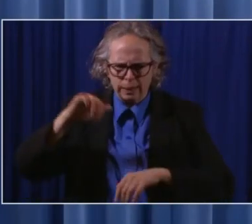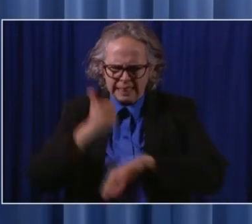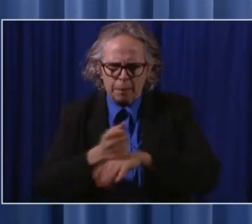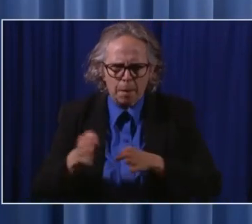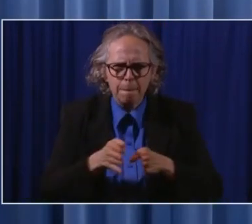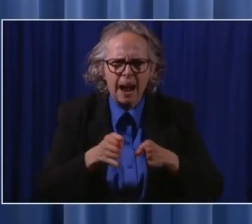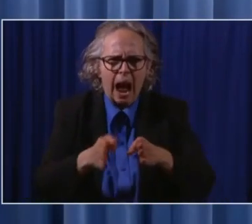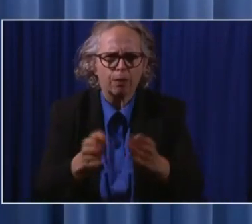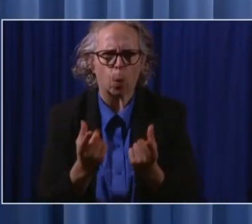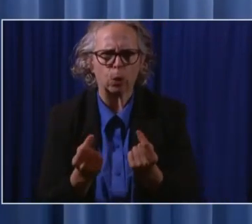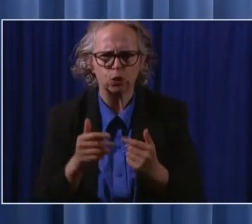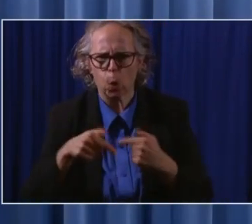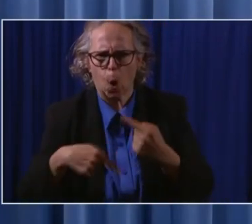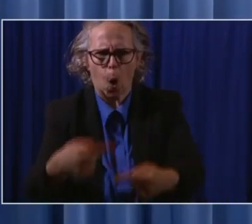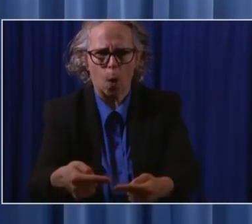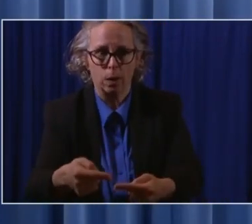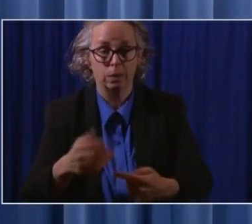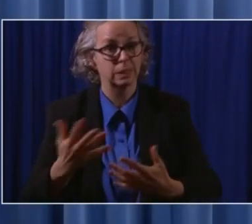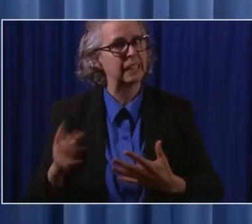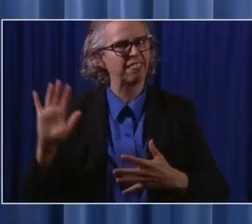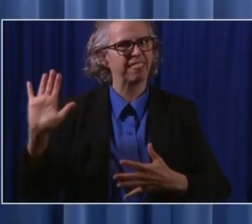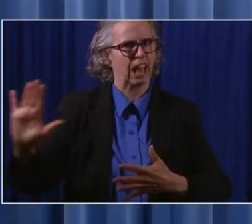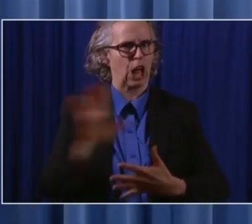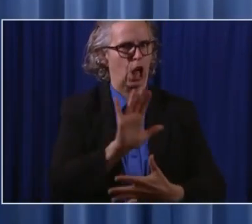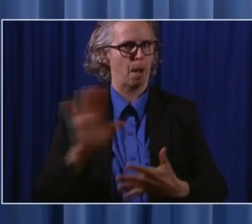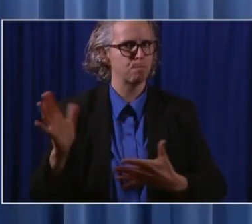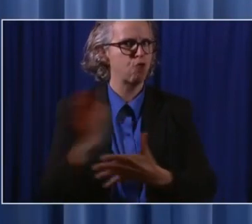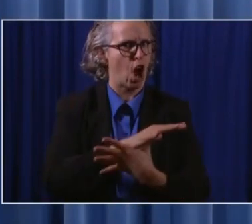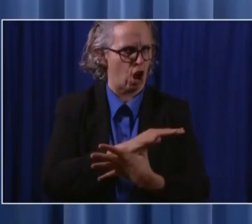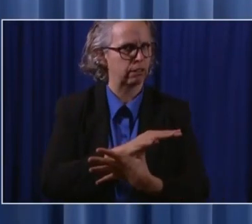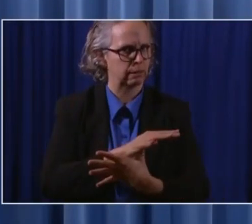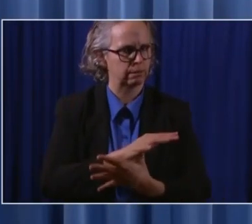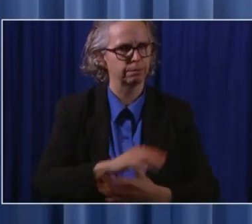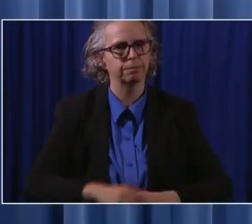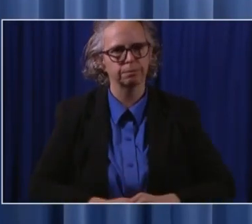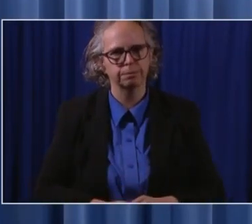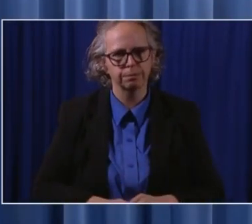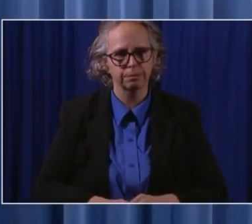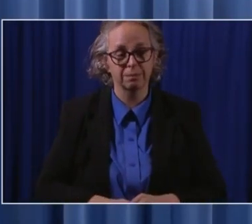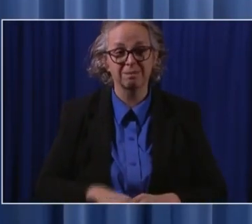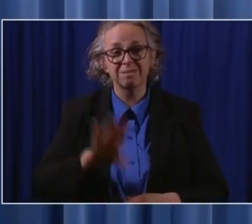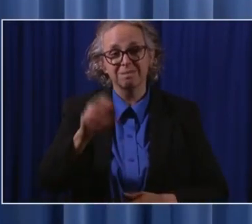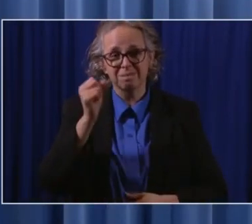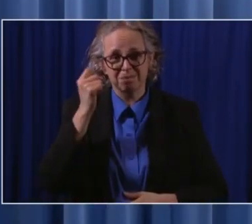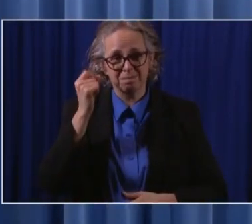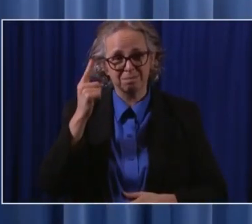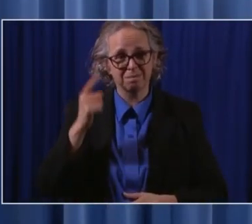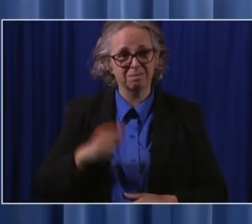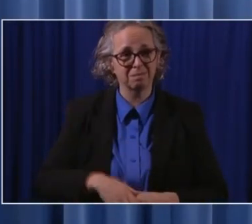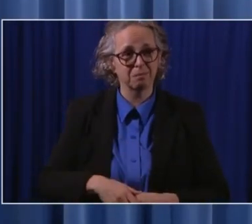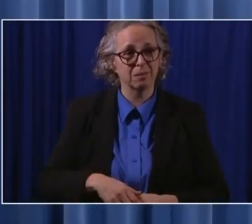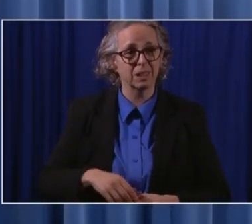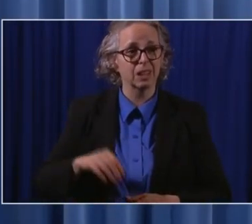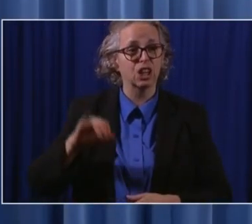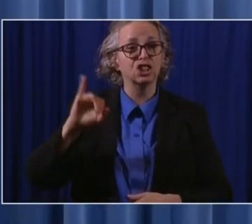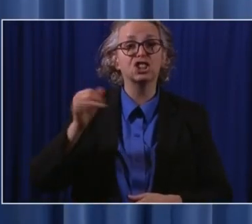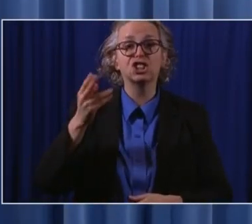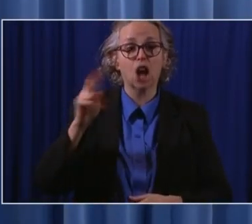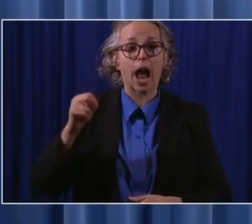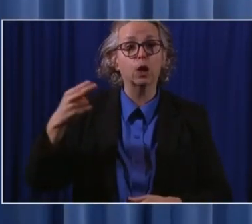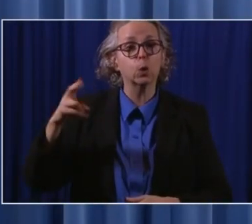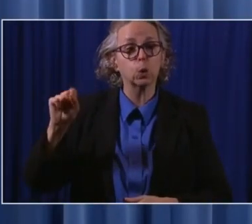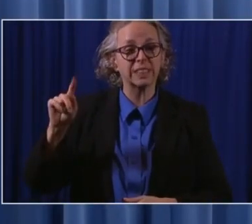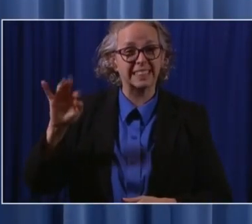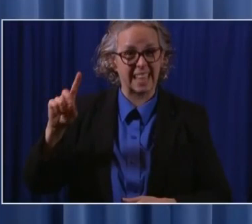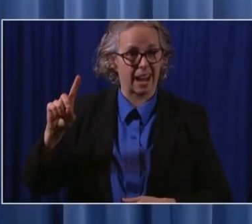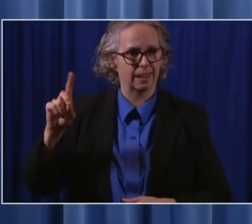You know, John Husted, my Lieutenant Governor, had a bill when he was in the legislature. I know that bill has been reintroduced. We should certainly